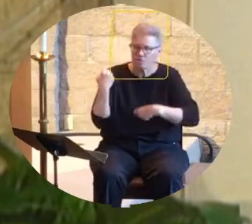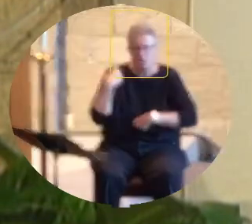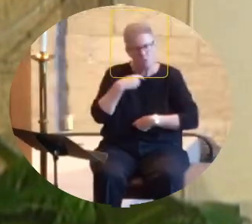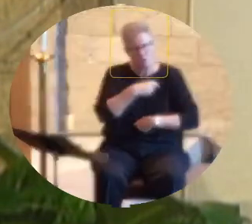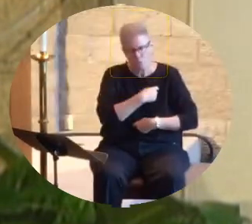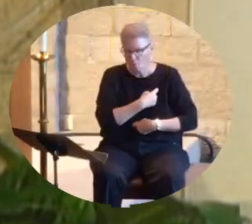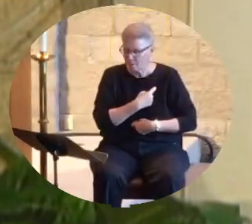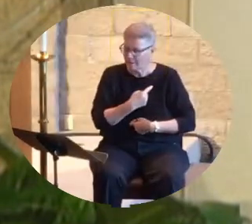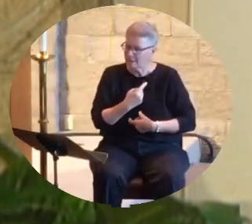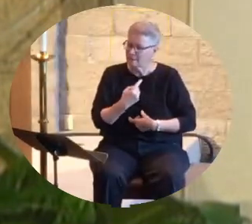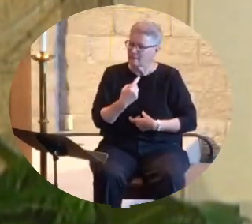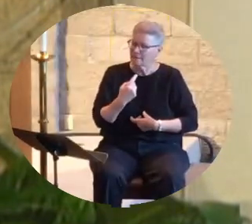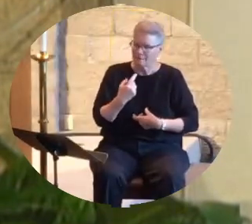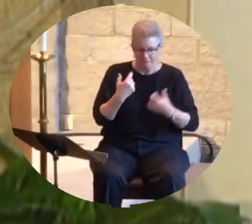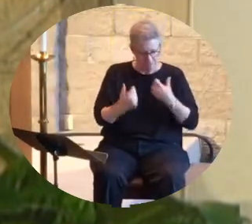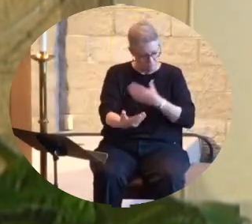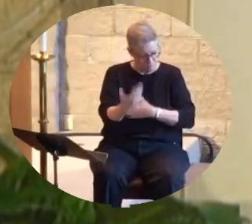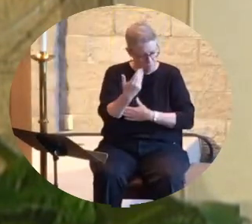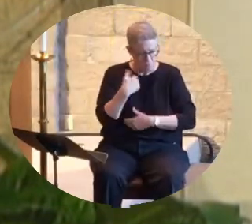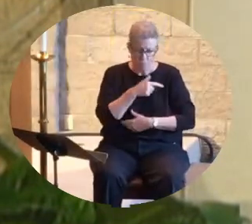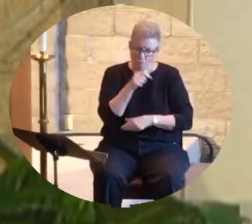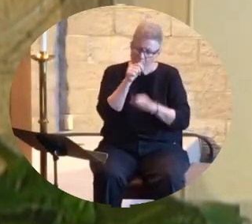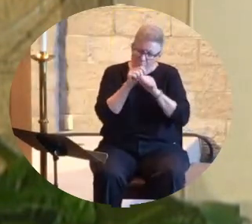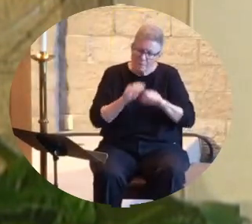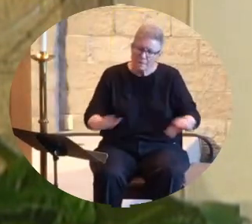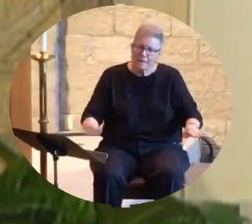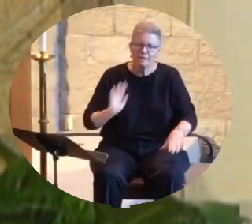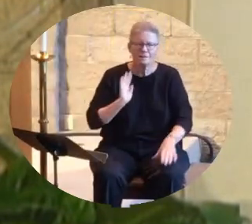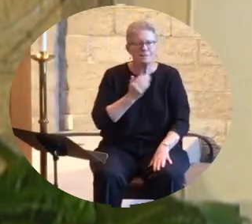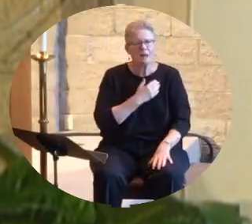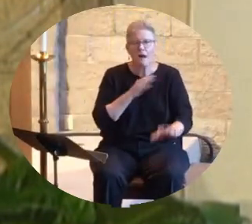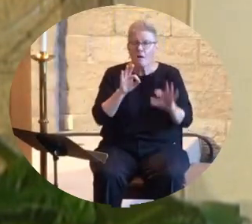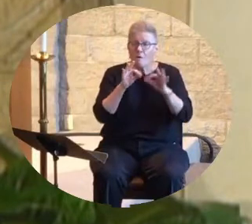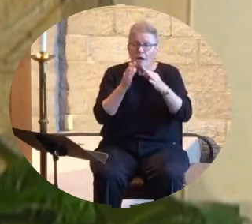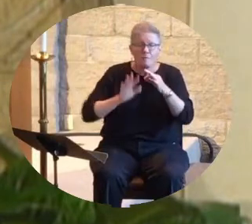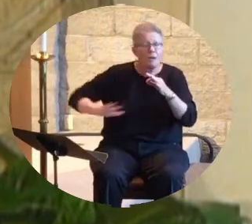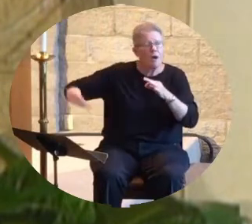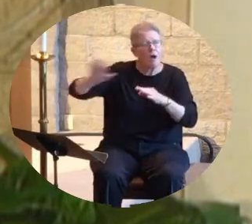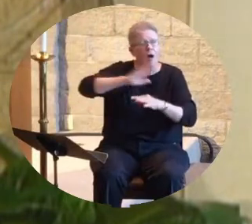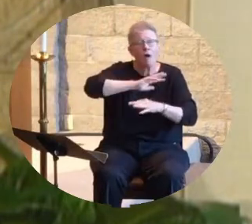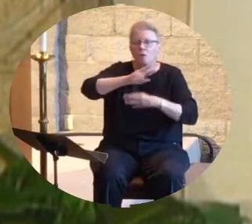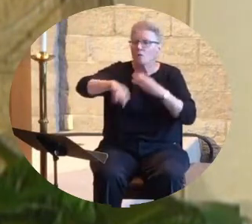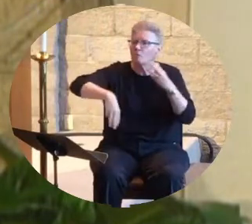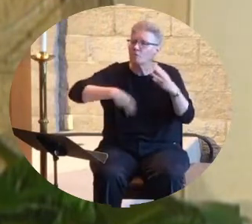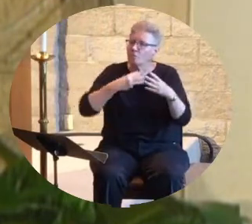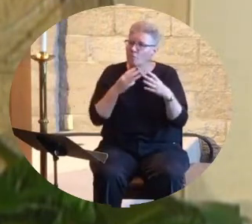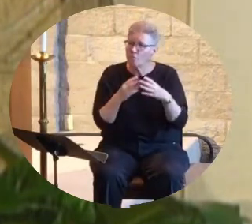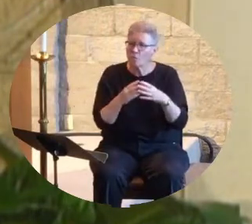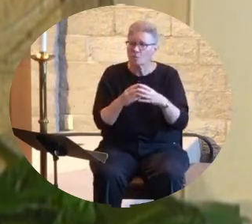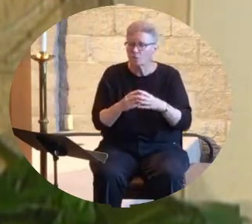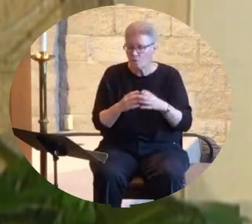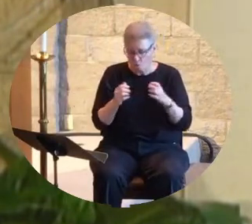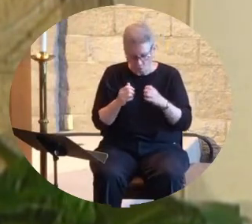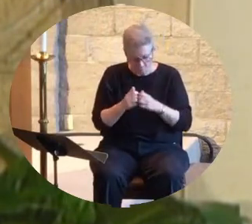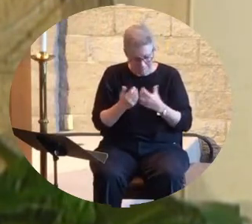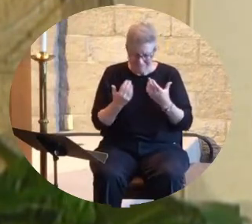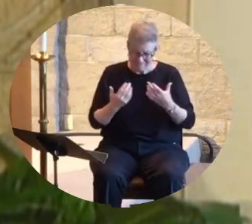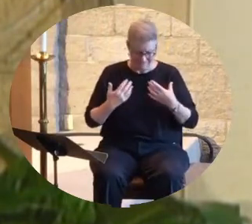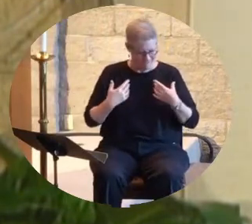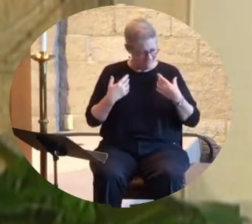And this morning, we bless our global family with radiant health, peace of mind,